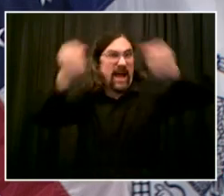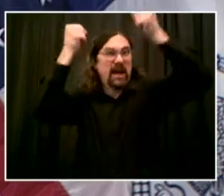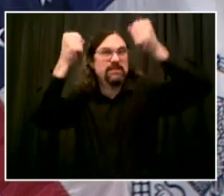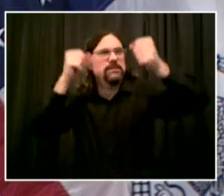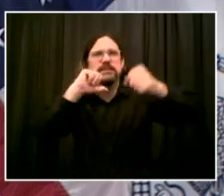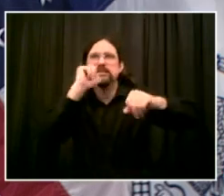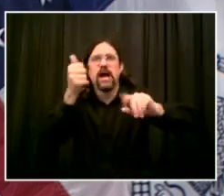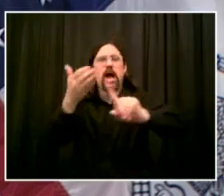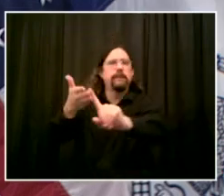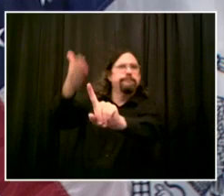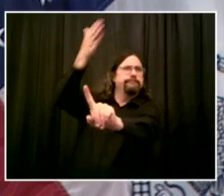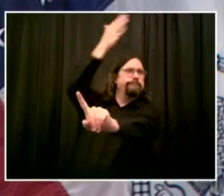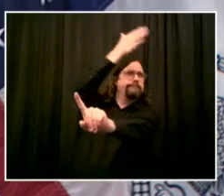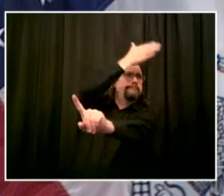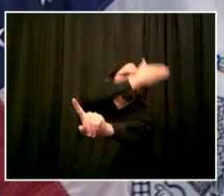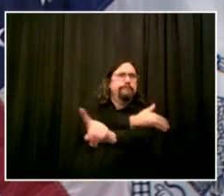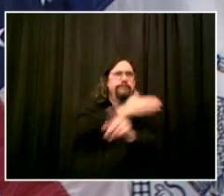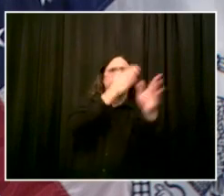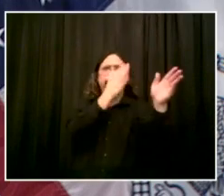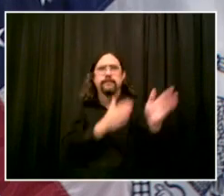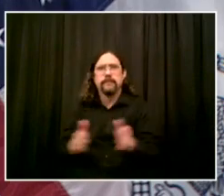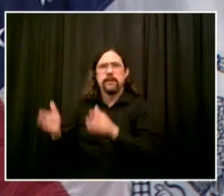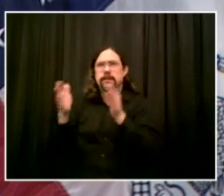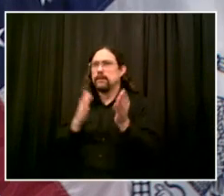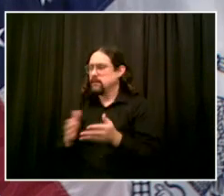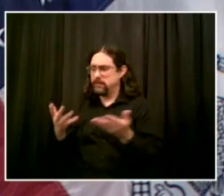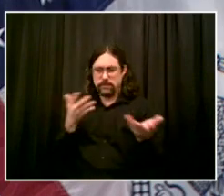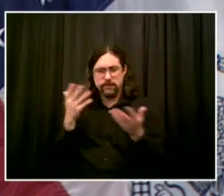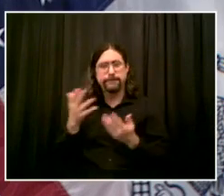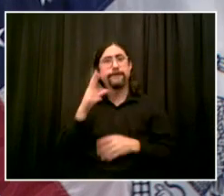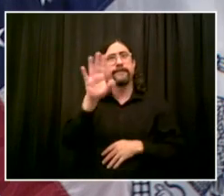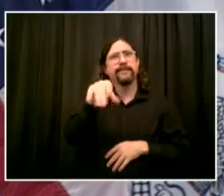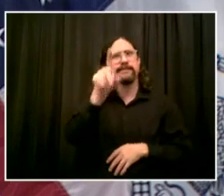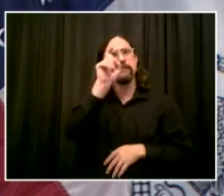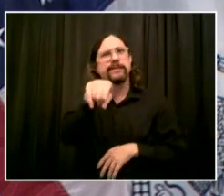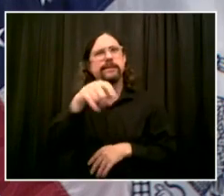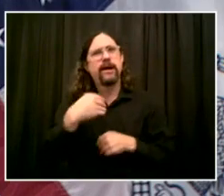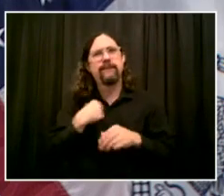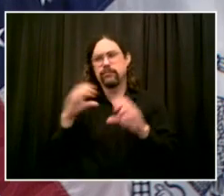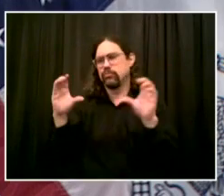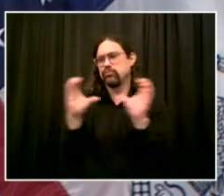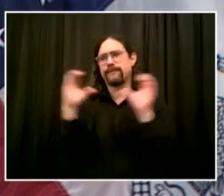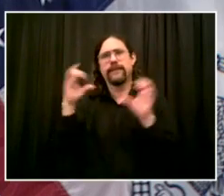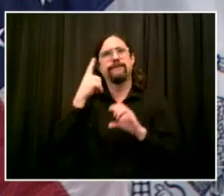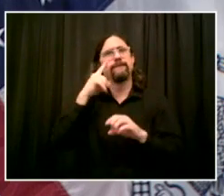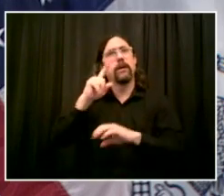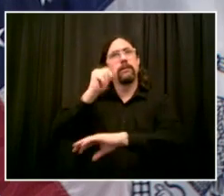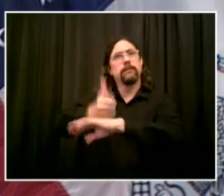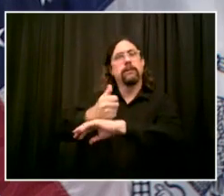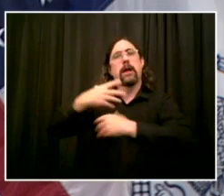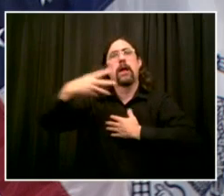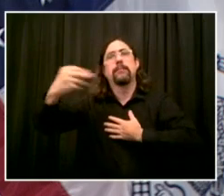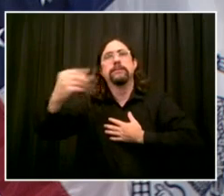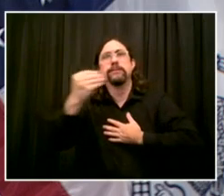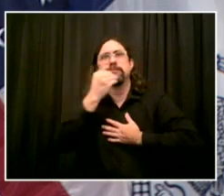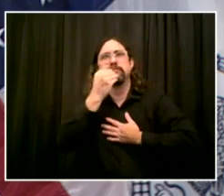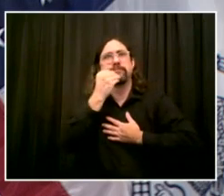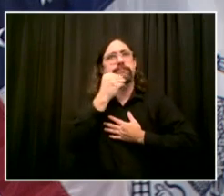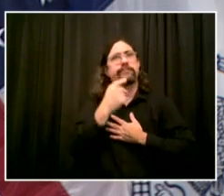running. The fact is, we learned some things in the process about areas where we had to do a little bit better on